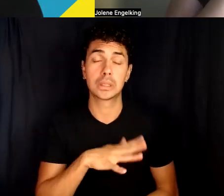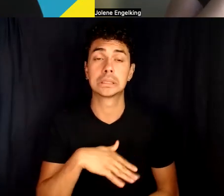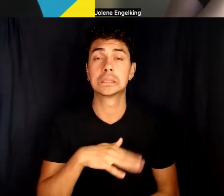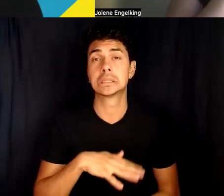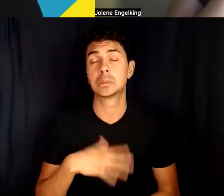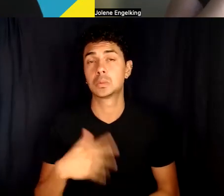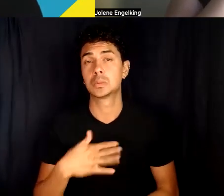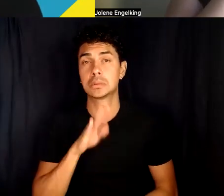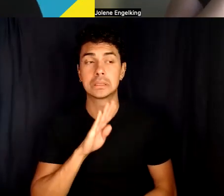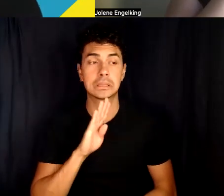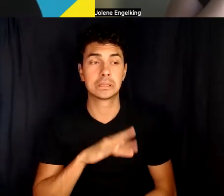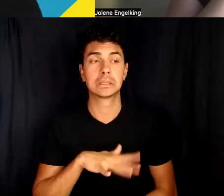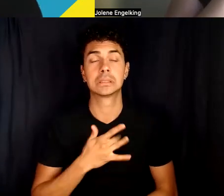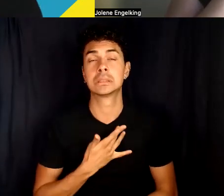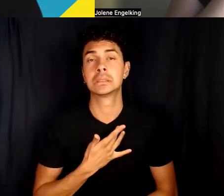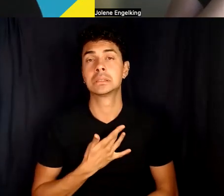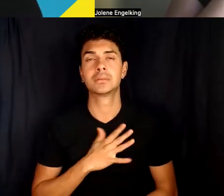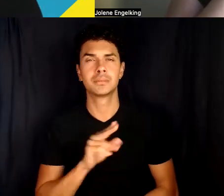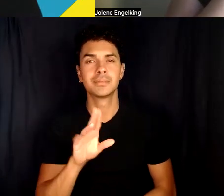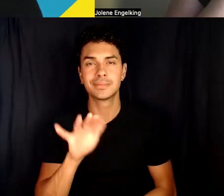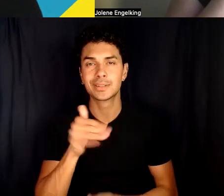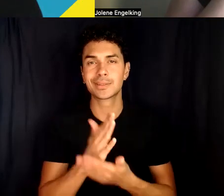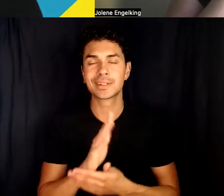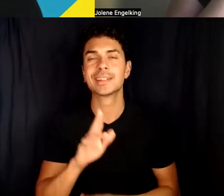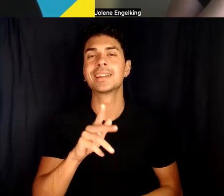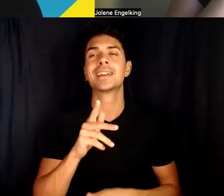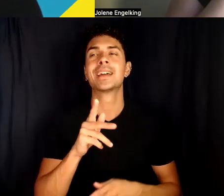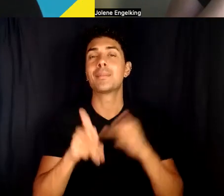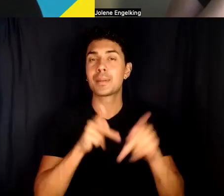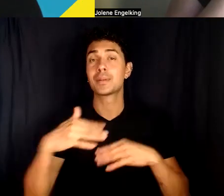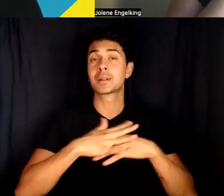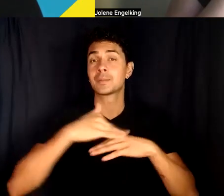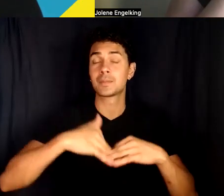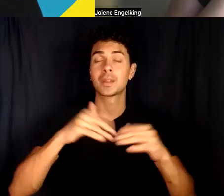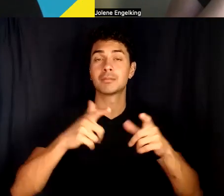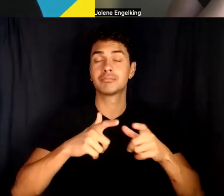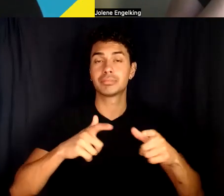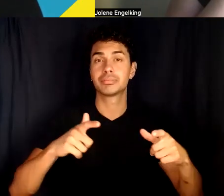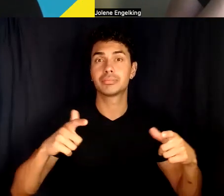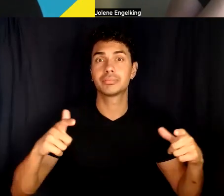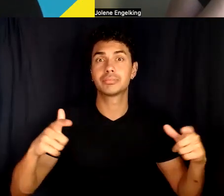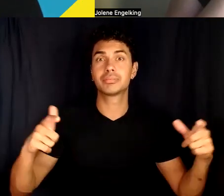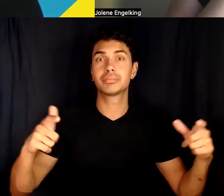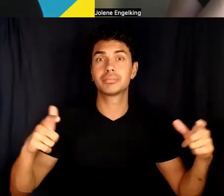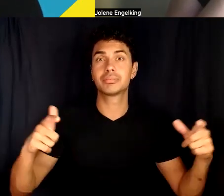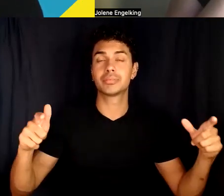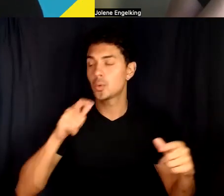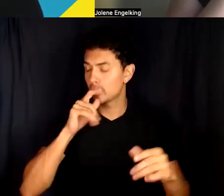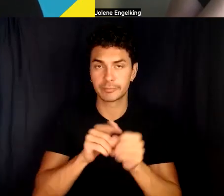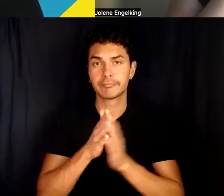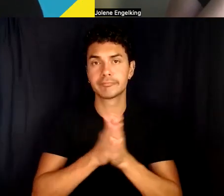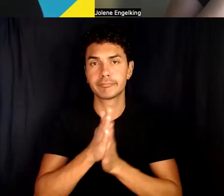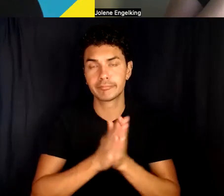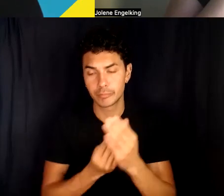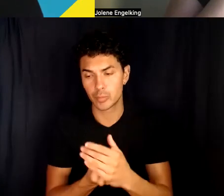that's okay. It's also a growing number of Indigenous people who are educated and doing amazing work within their communities and